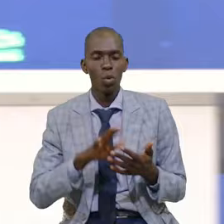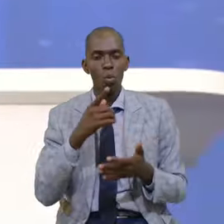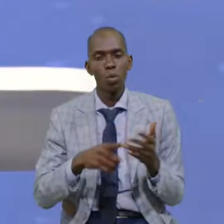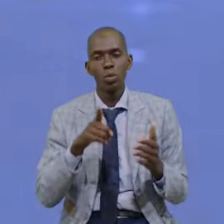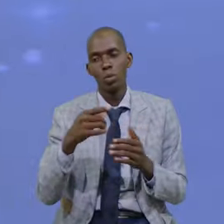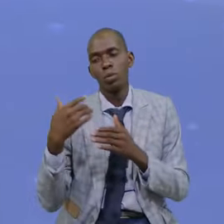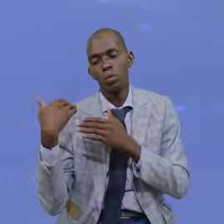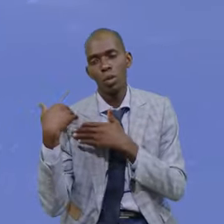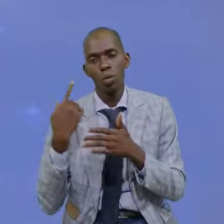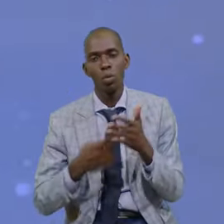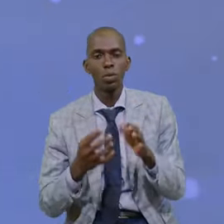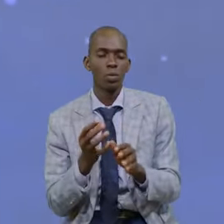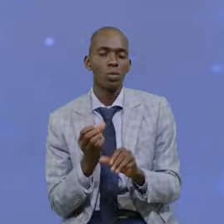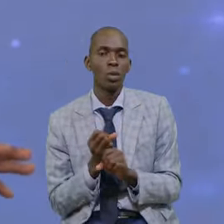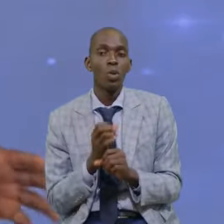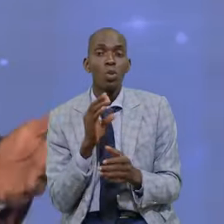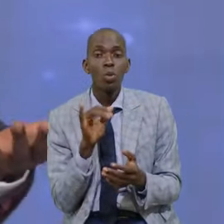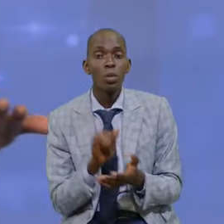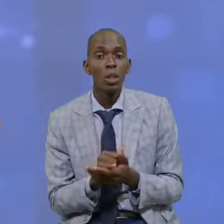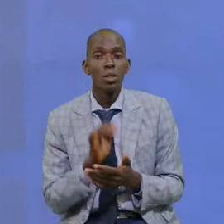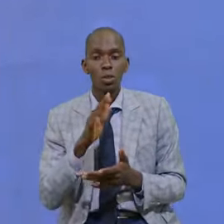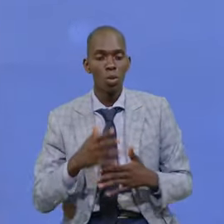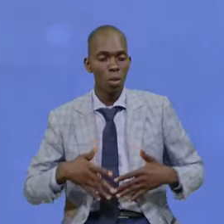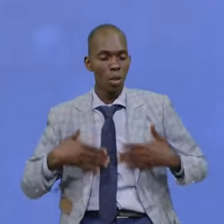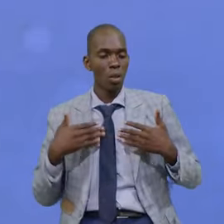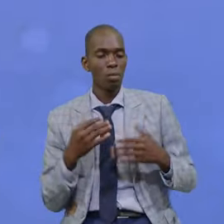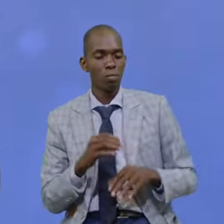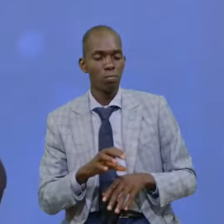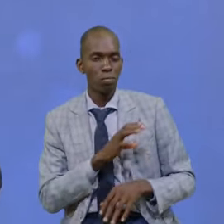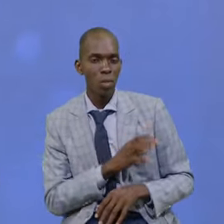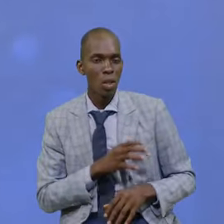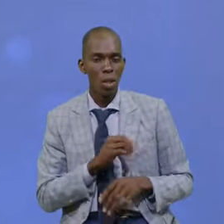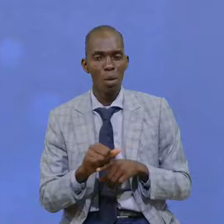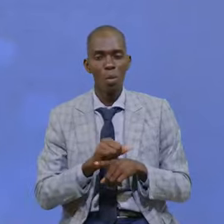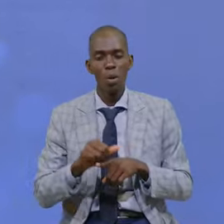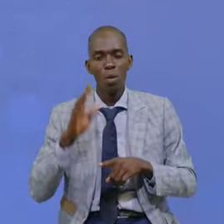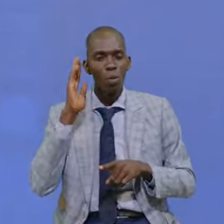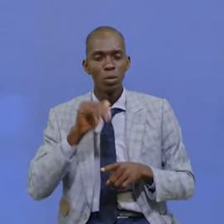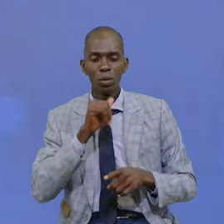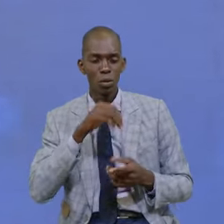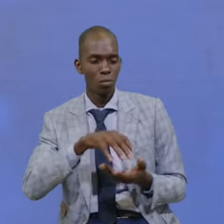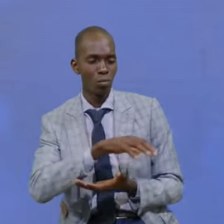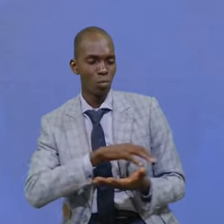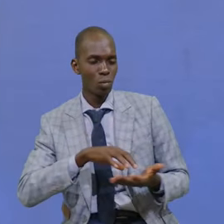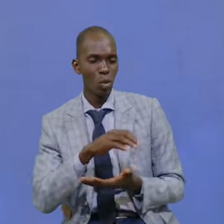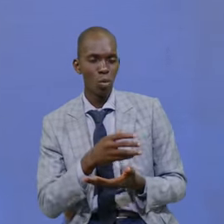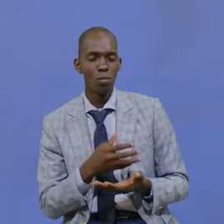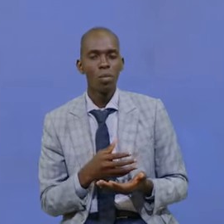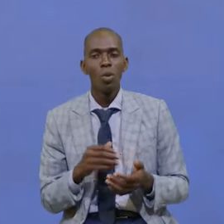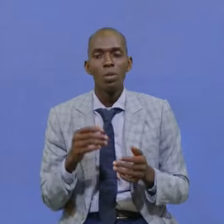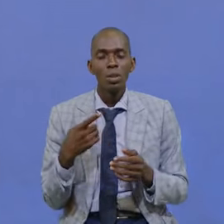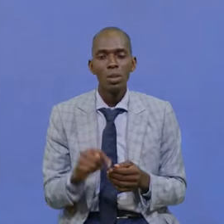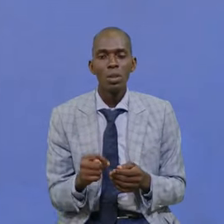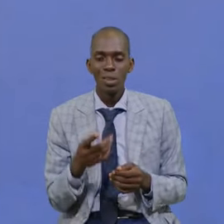your lifestyle, your practice, will not contaminate the content, the